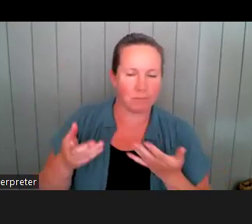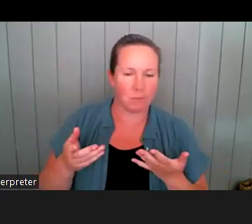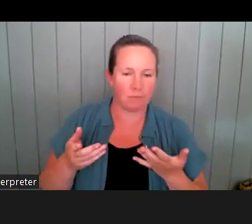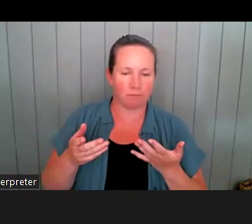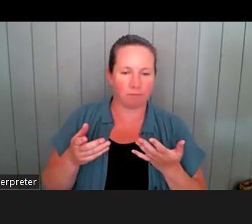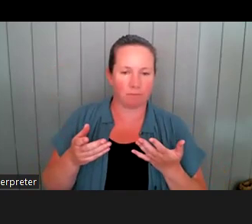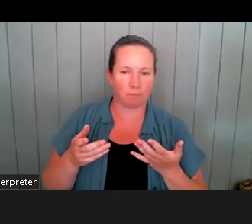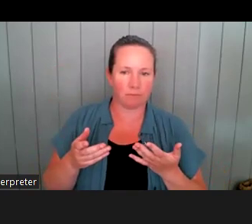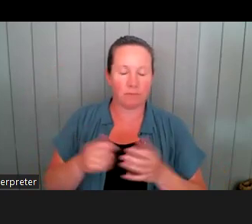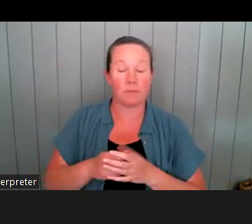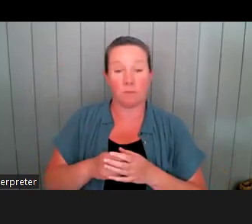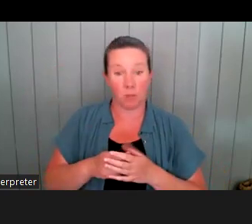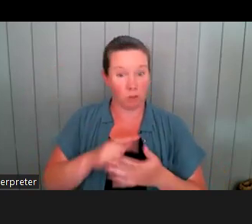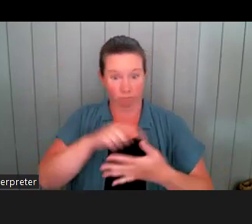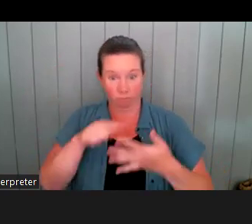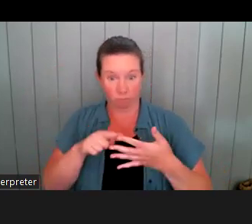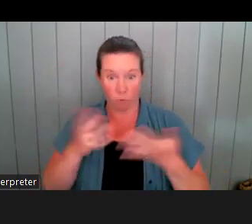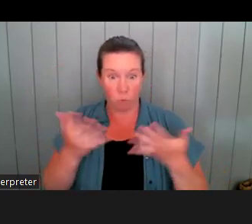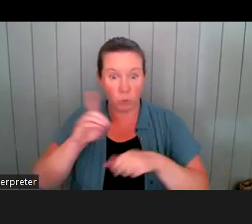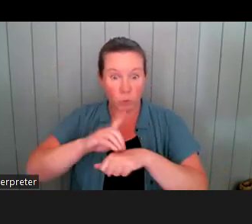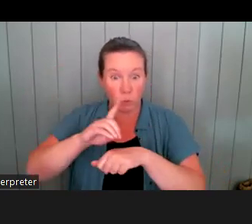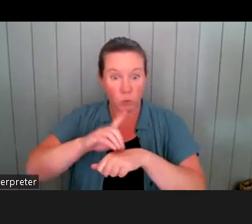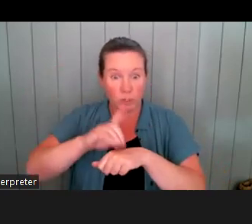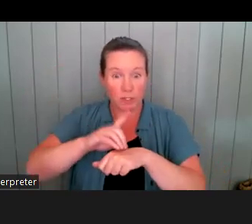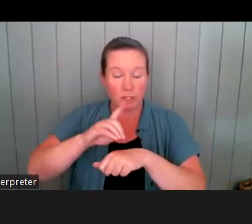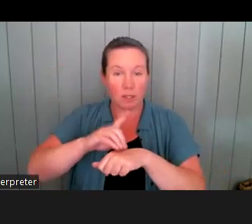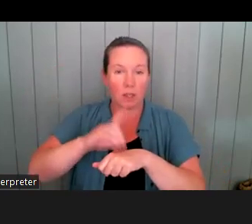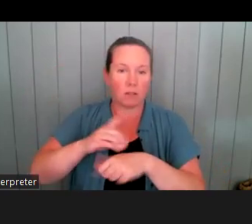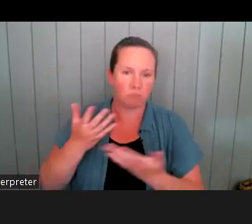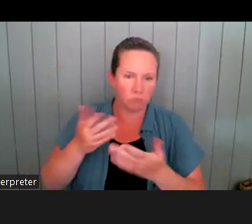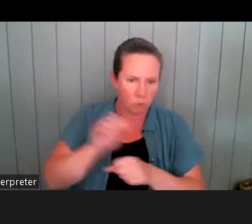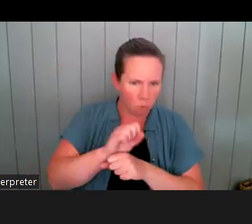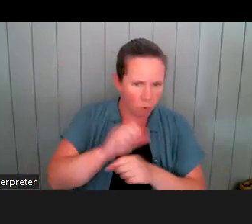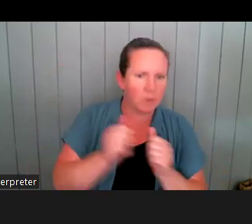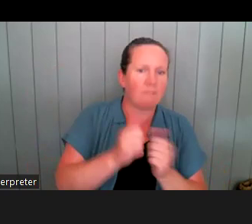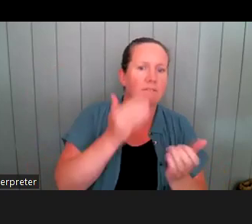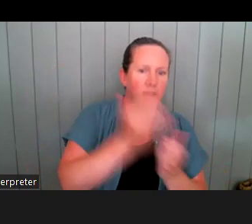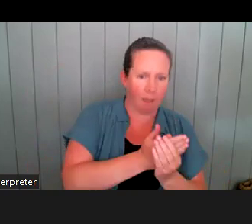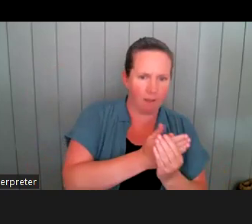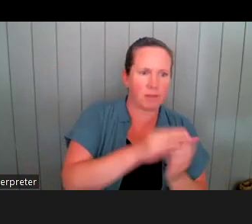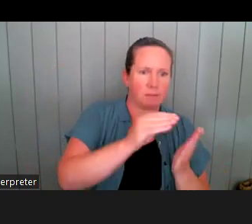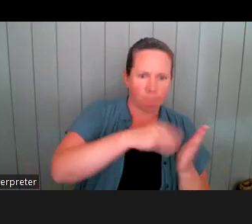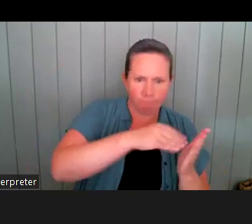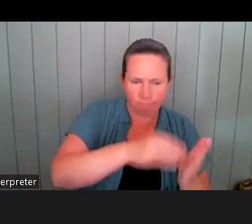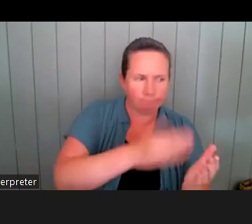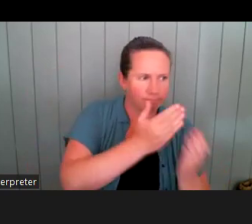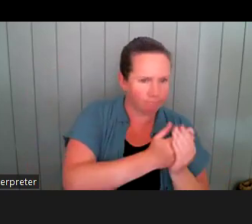lots of things that you would do. I'm going to be working with case records and files. I'm going to be